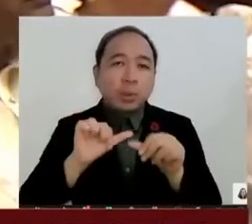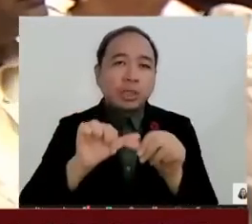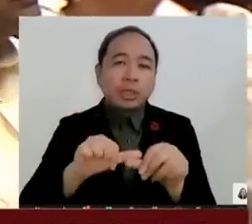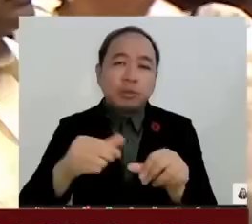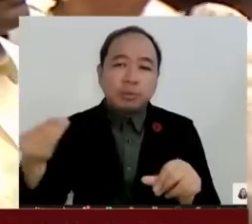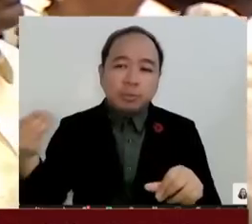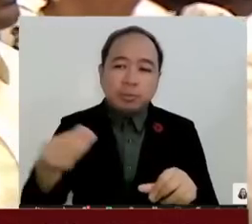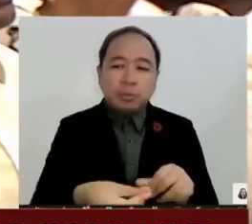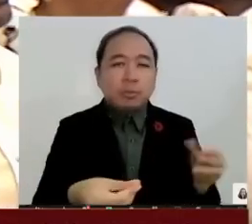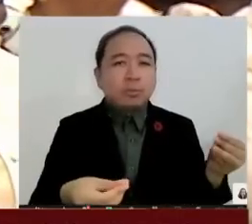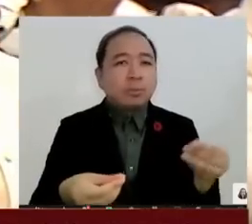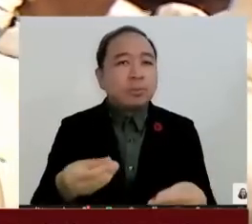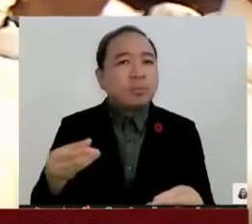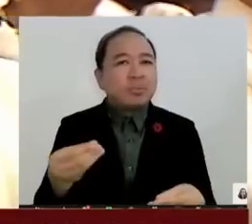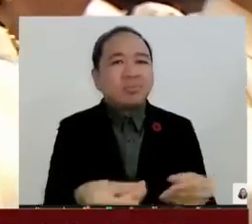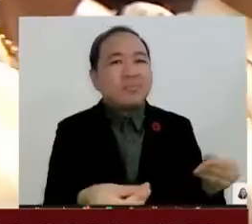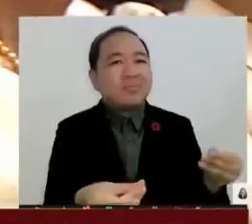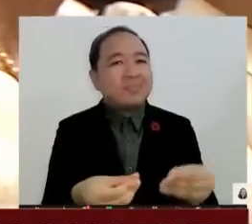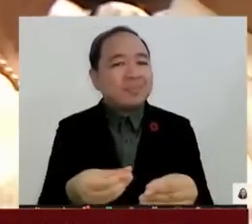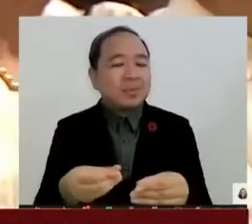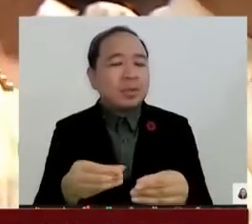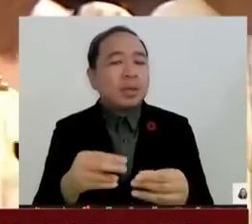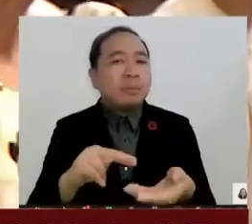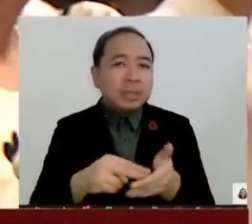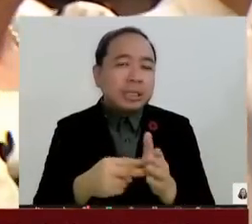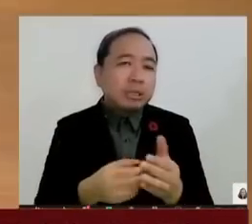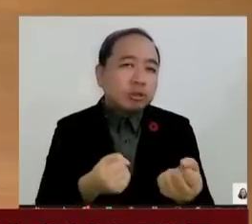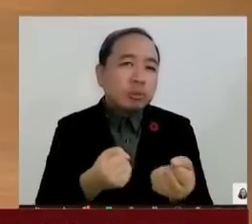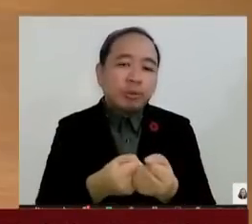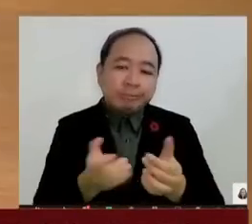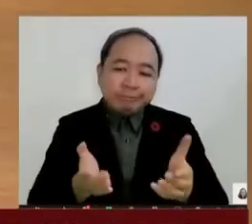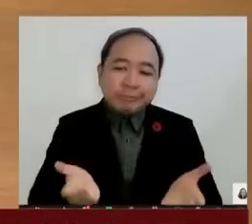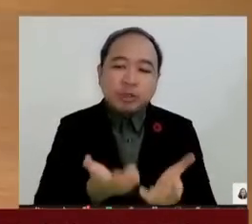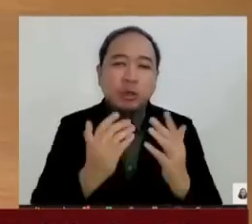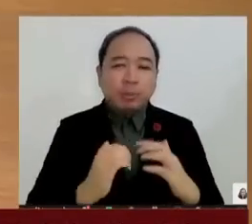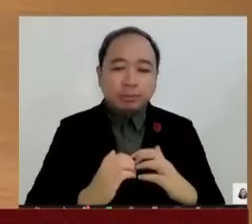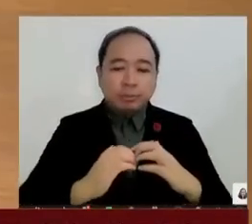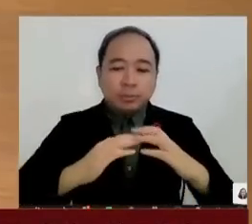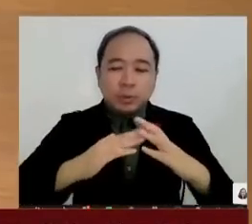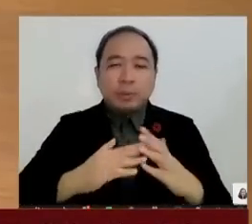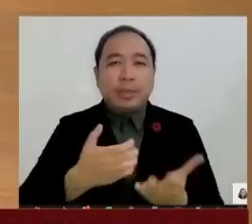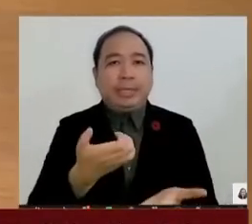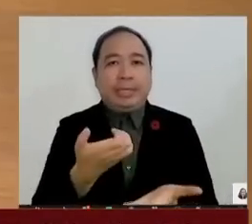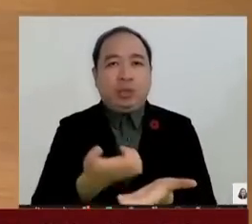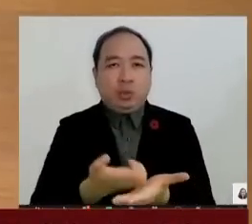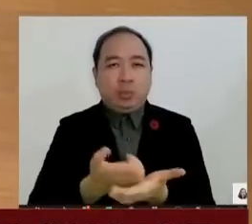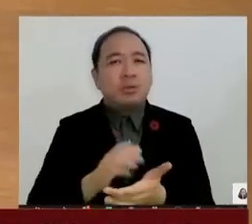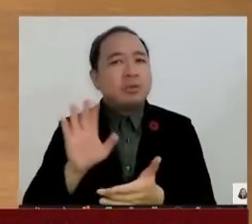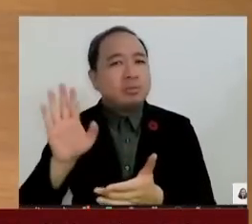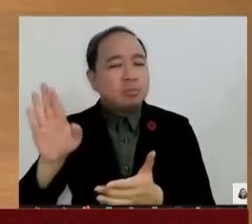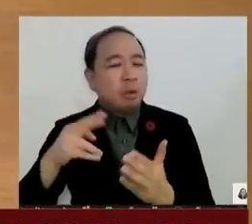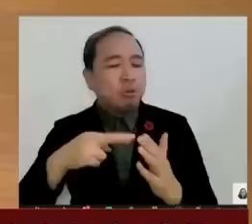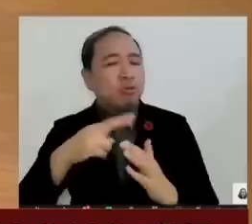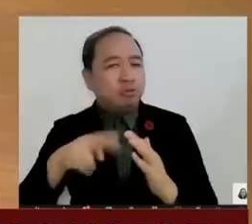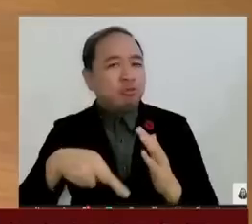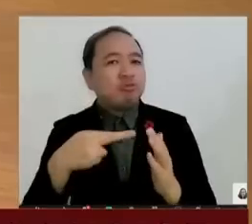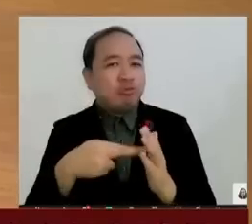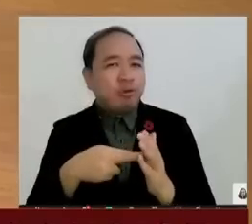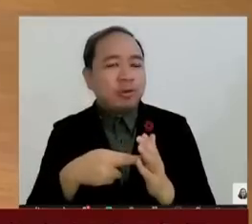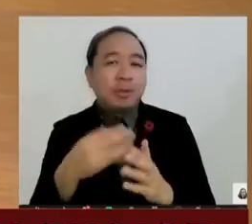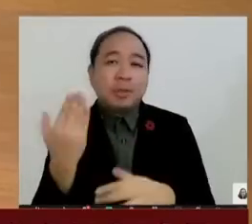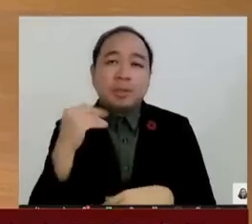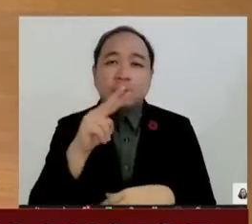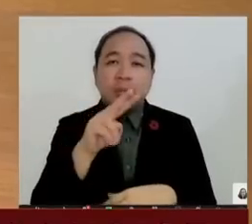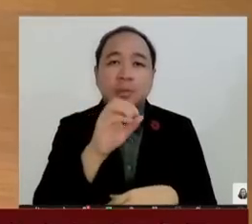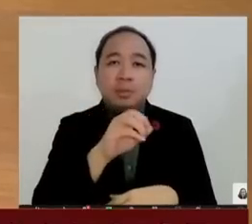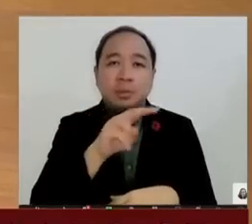remittances, solidifying their role in our transformative economic growth. In 2022, our OFWs